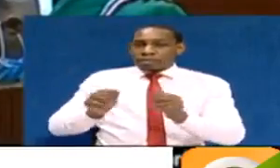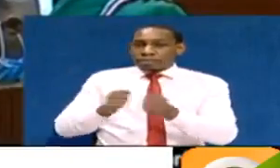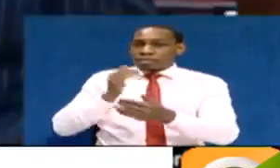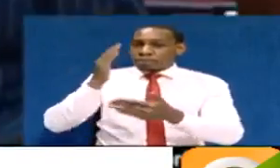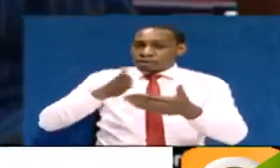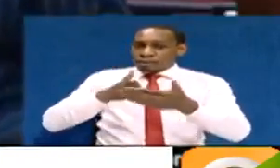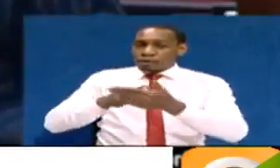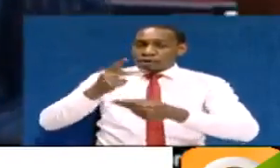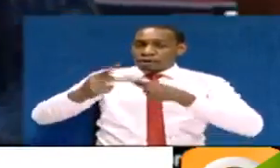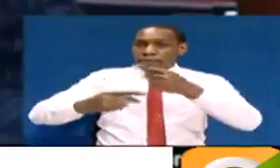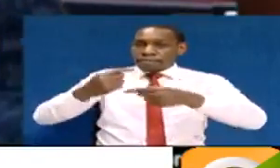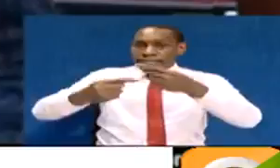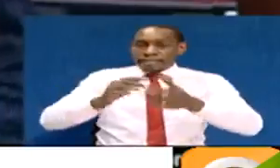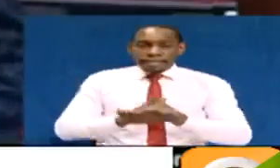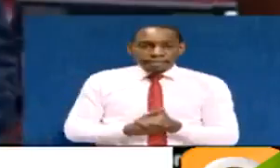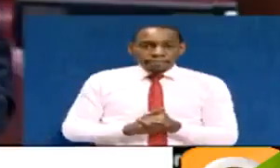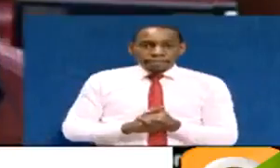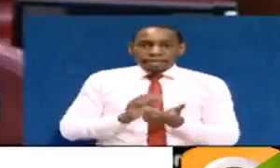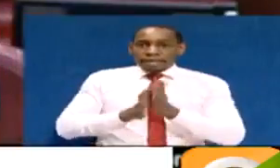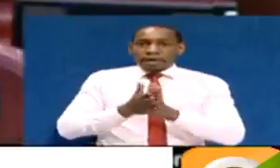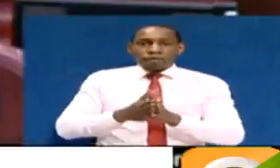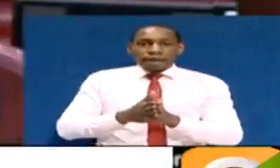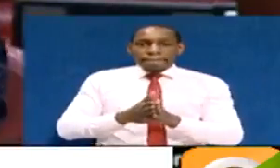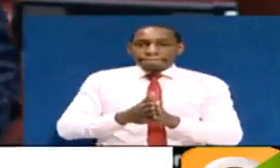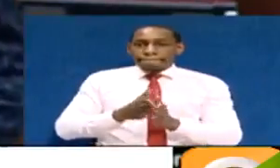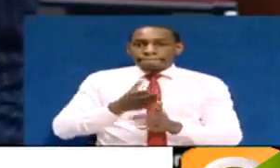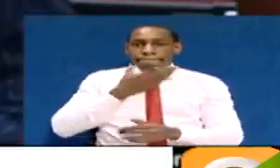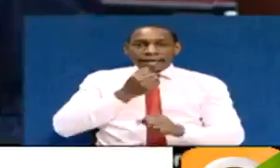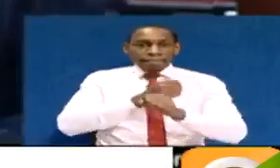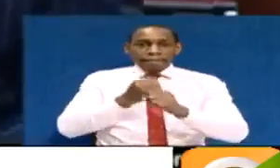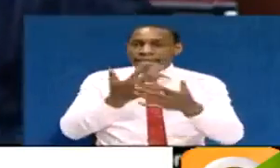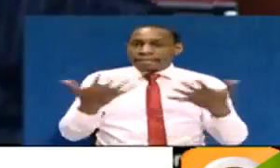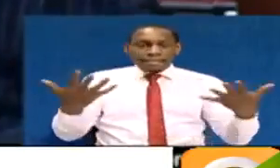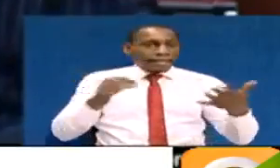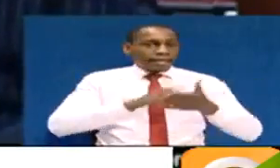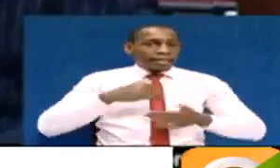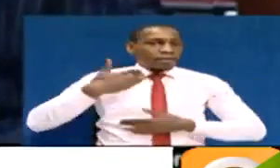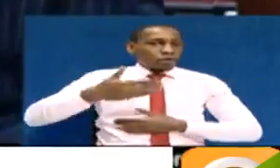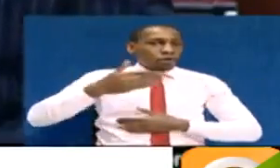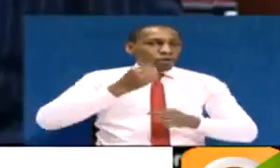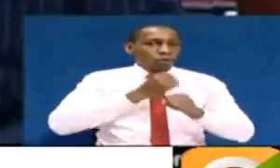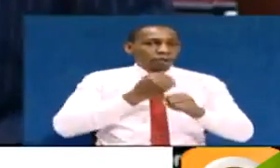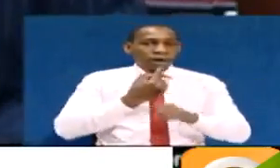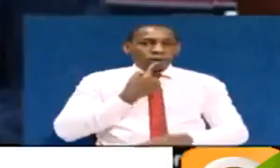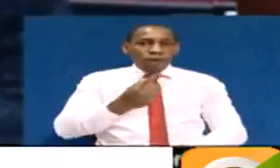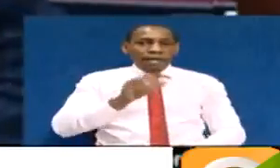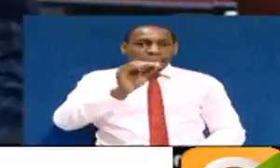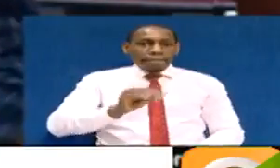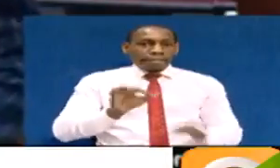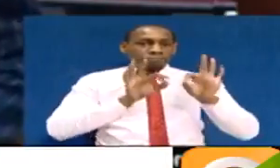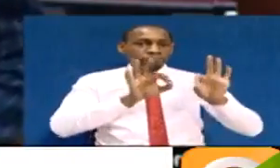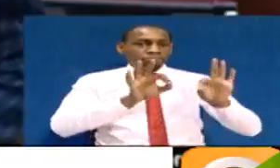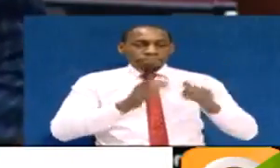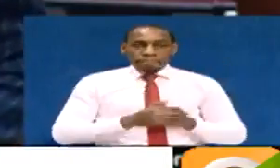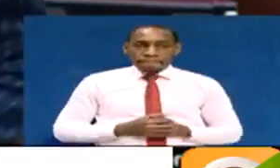the process. There is no man-made thing that is ever 100% perfect.